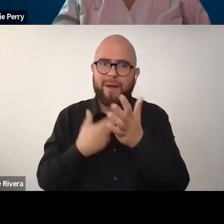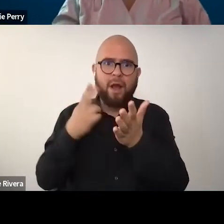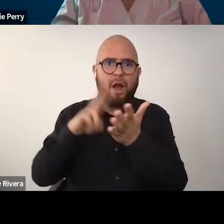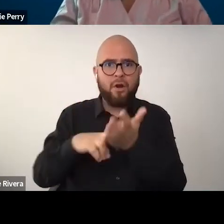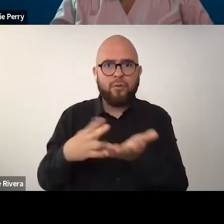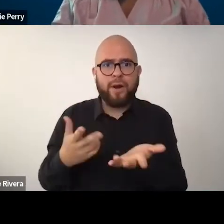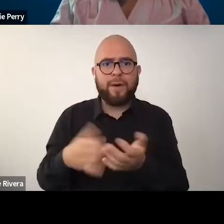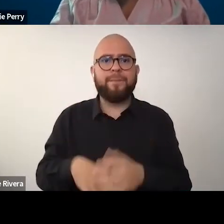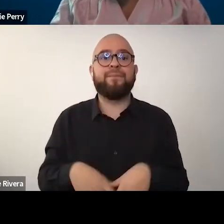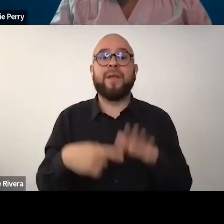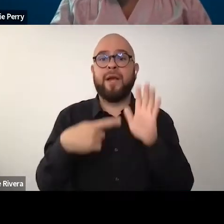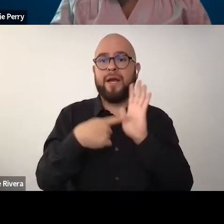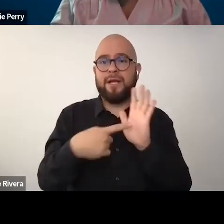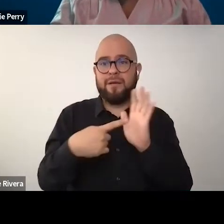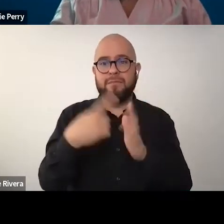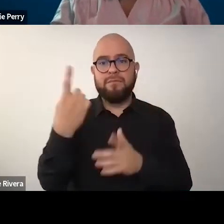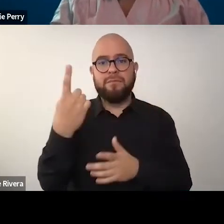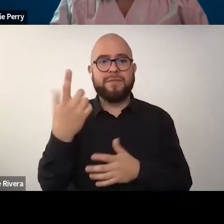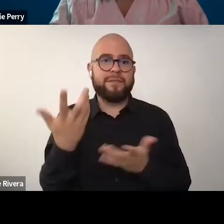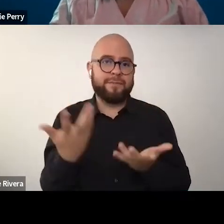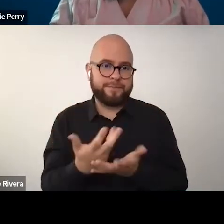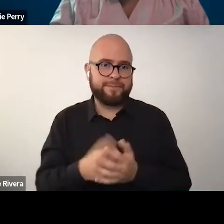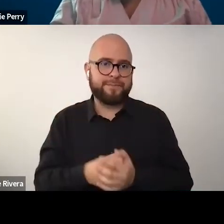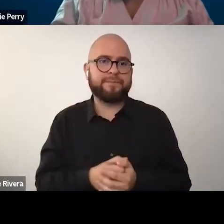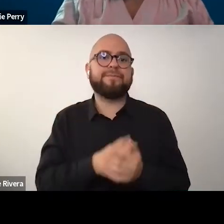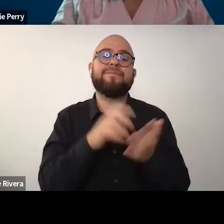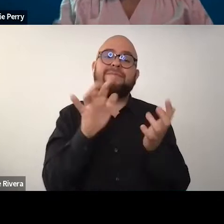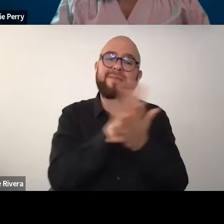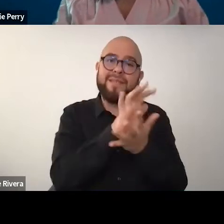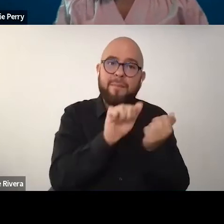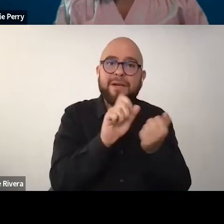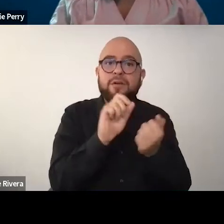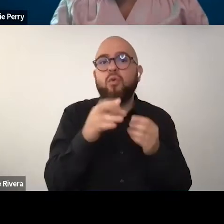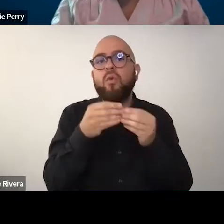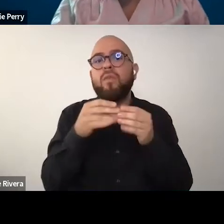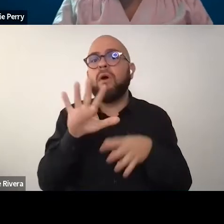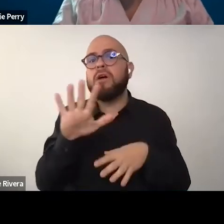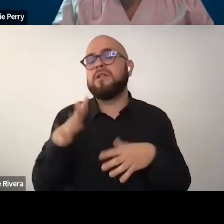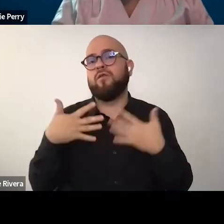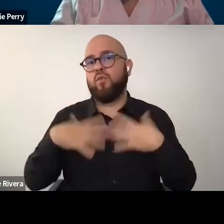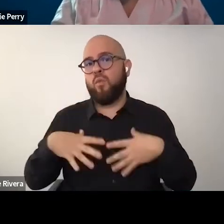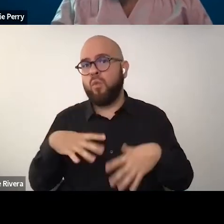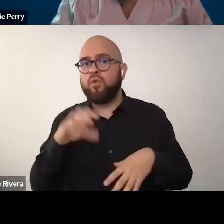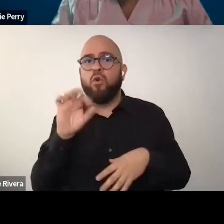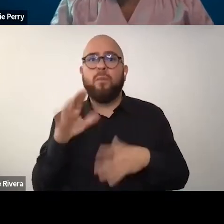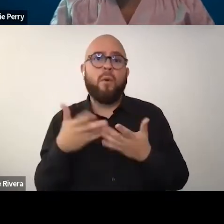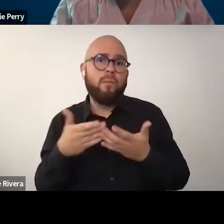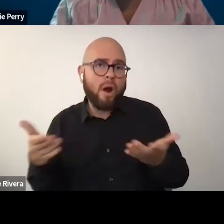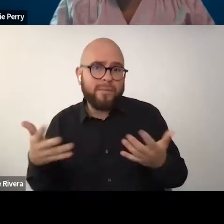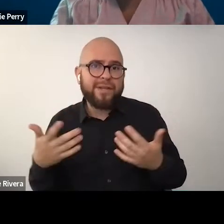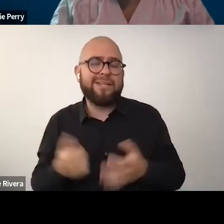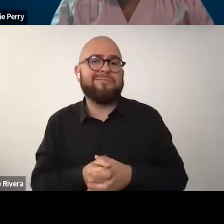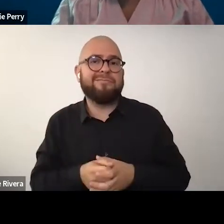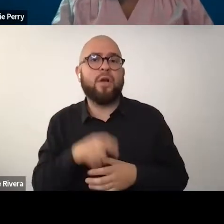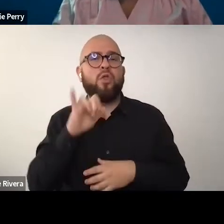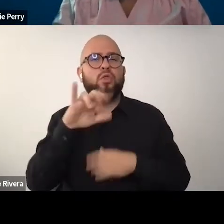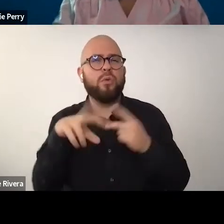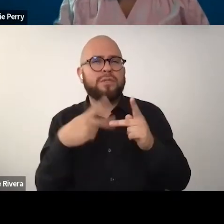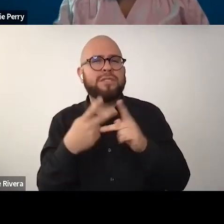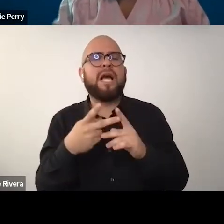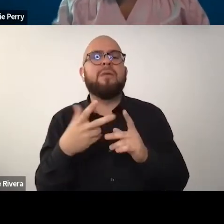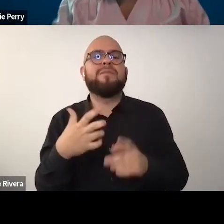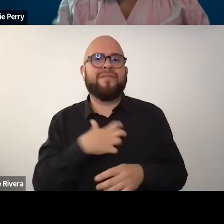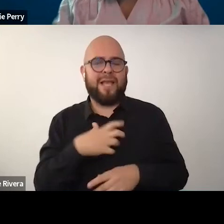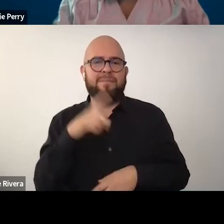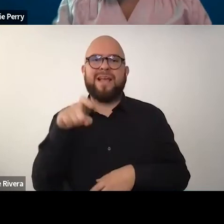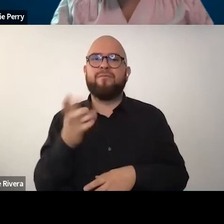An example of something would be damage to your loss or your wardrobe or property. Those types of claims actually have